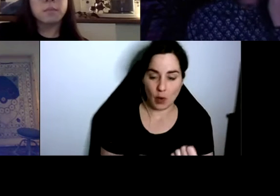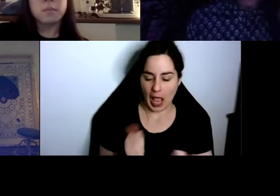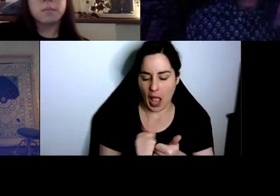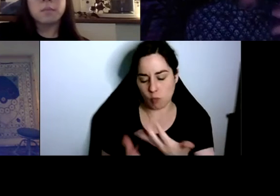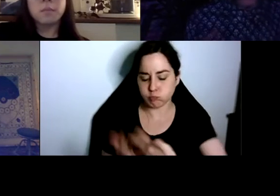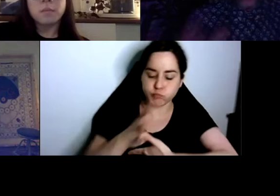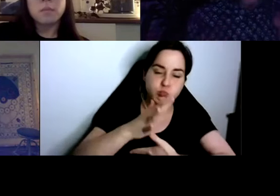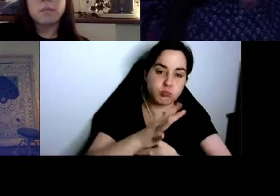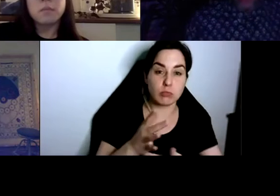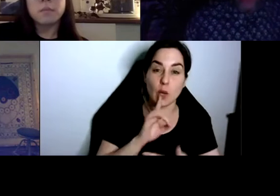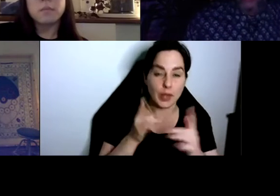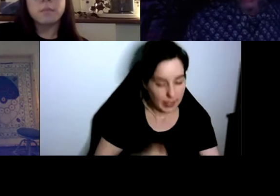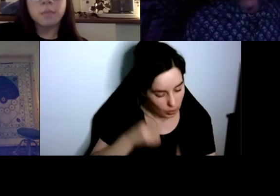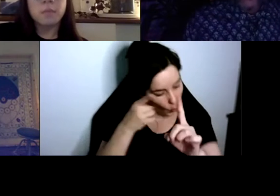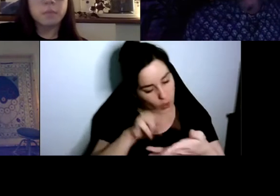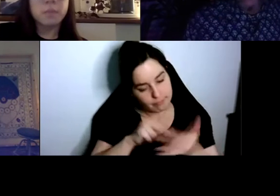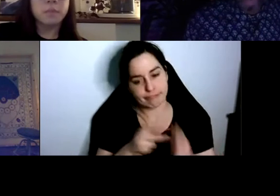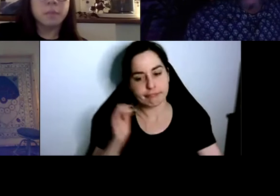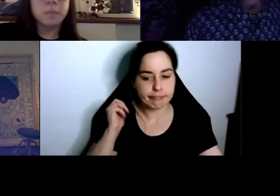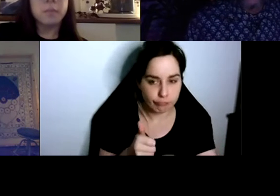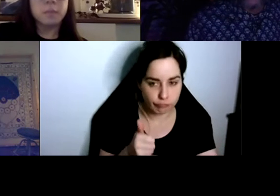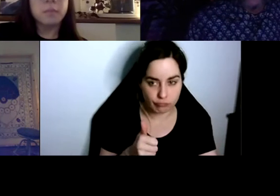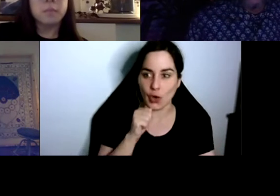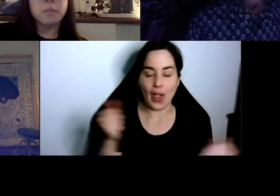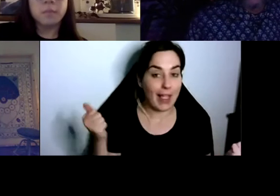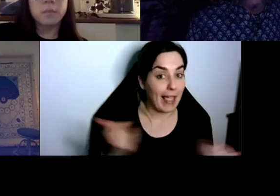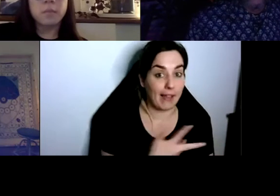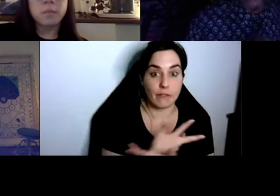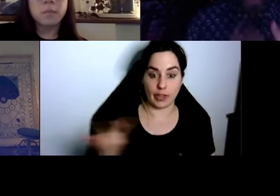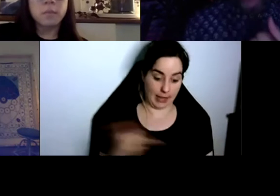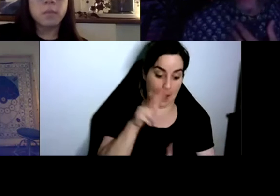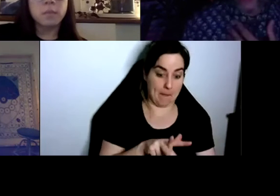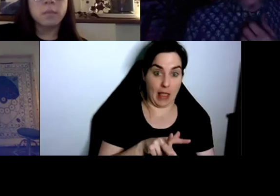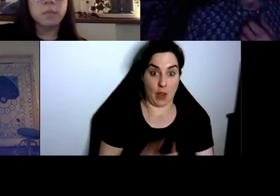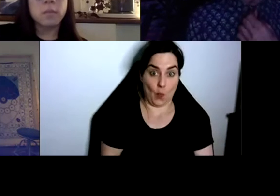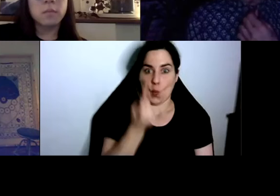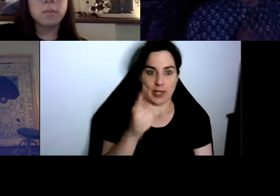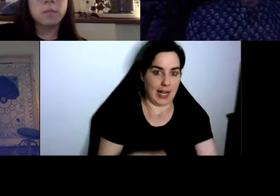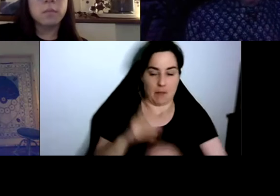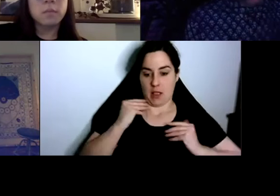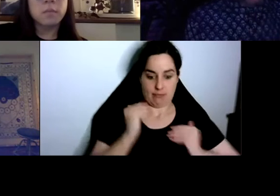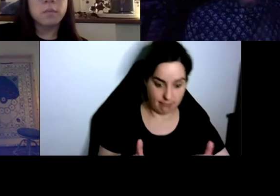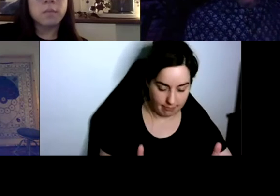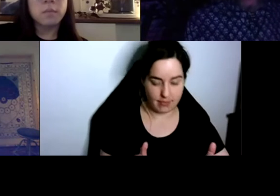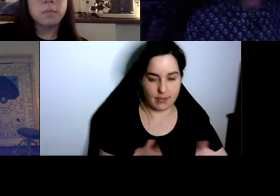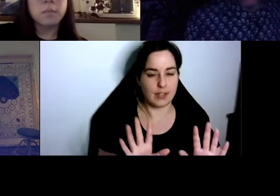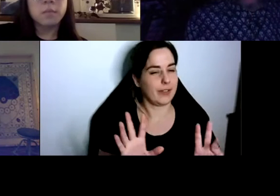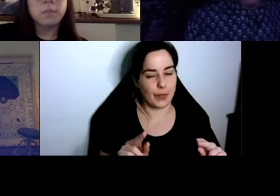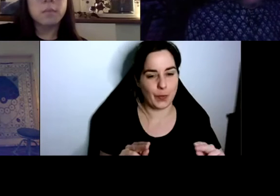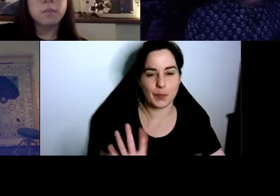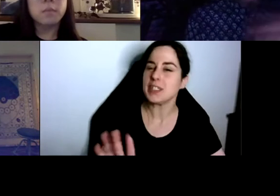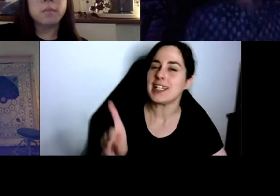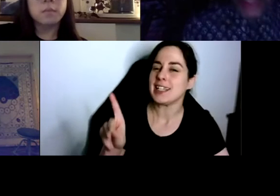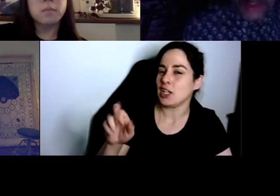like not trying to do everything every single year. And and I appreciate what Darian said. It's like literally you close the festival